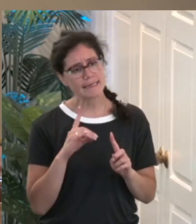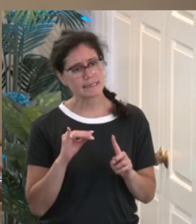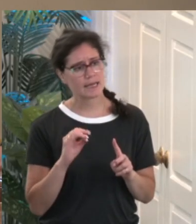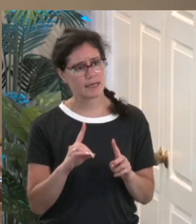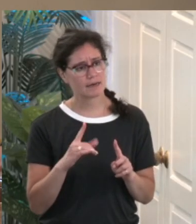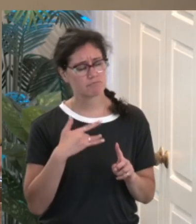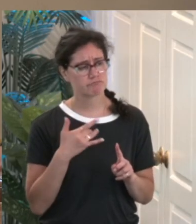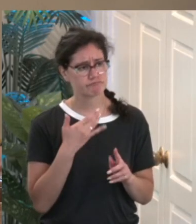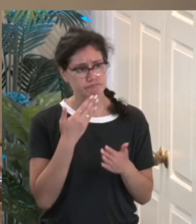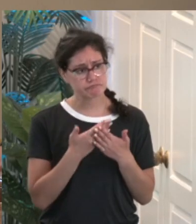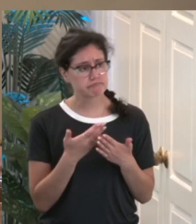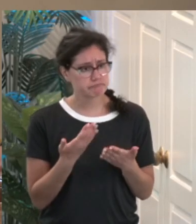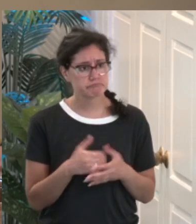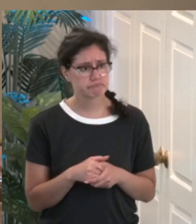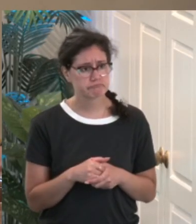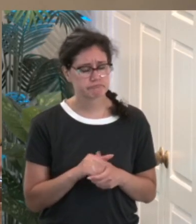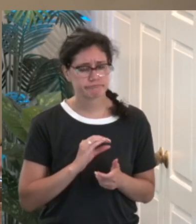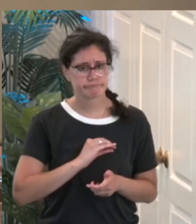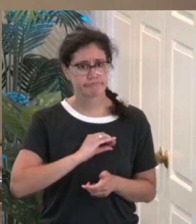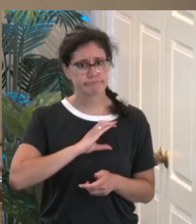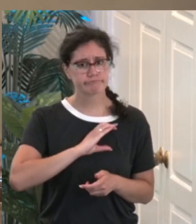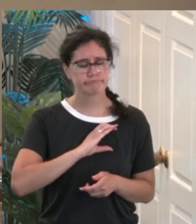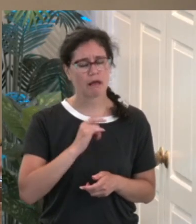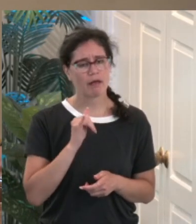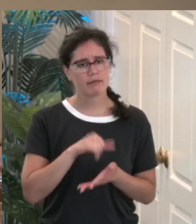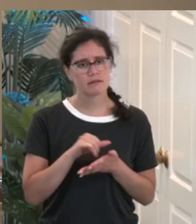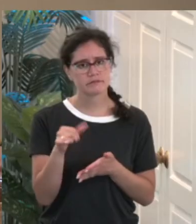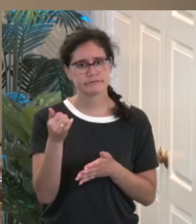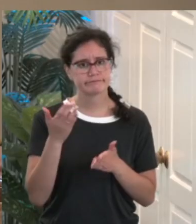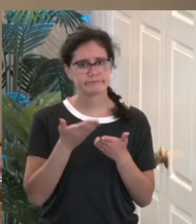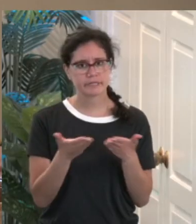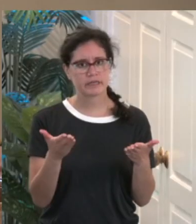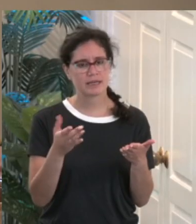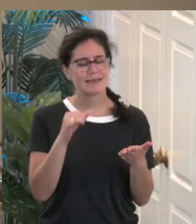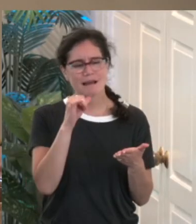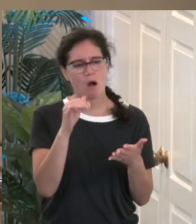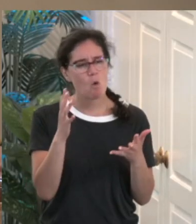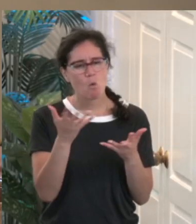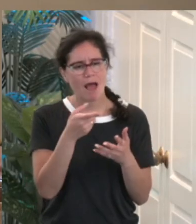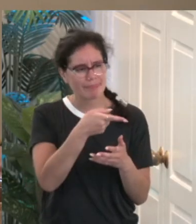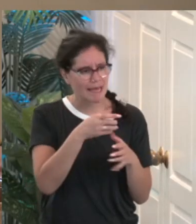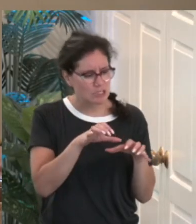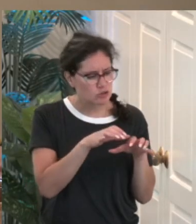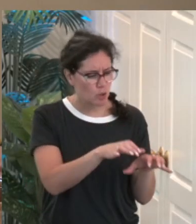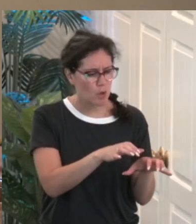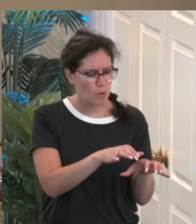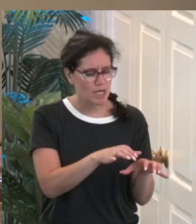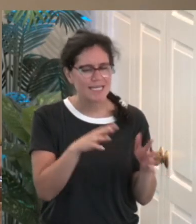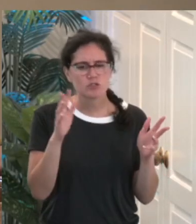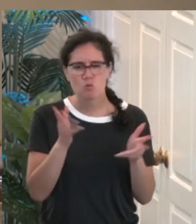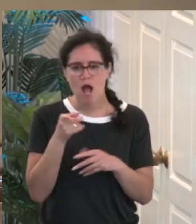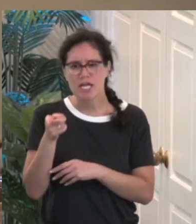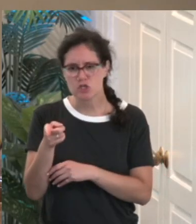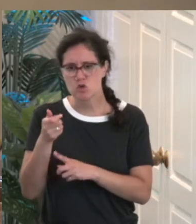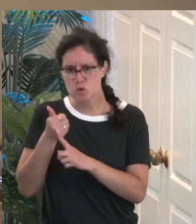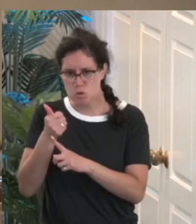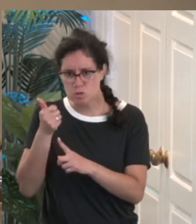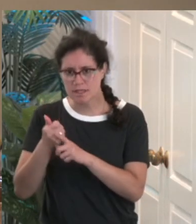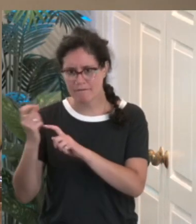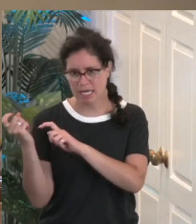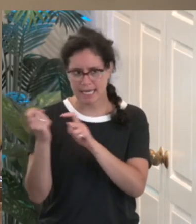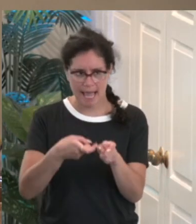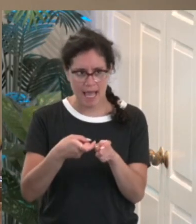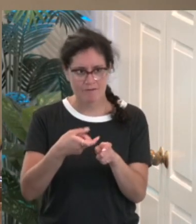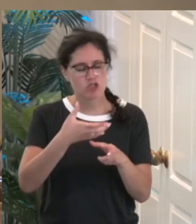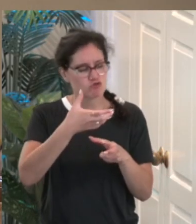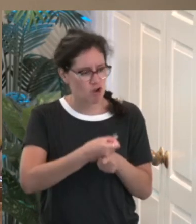good about it. Because that's the other thing. It's not about what they do with it, it's what you gave. It's you giving. You trusted